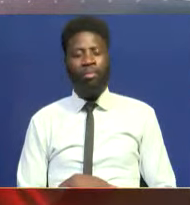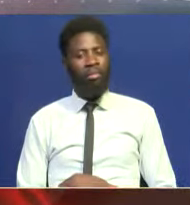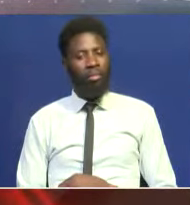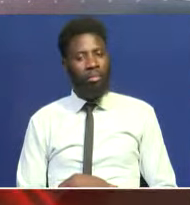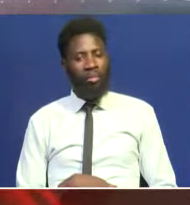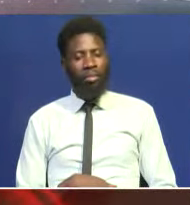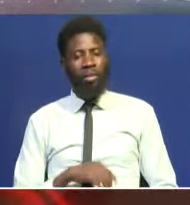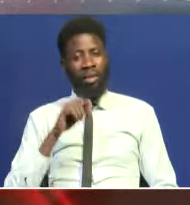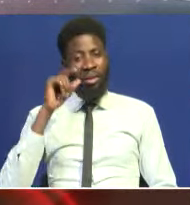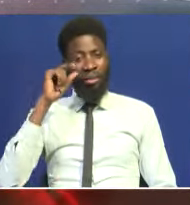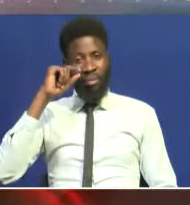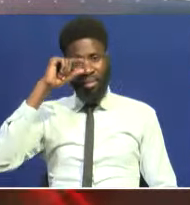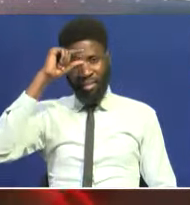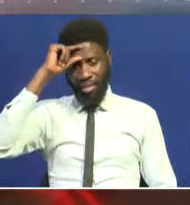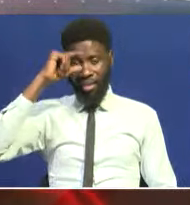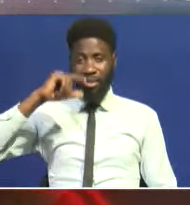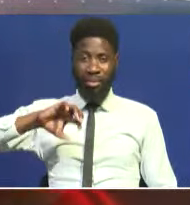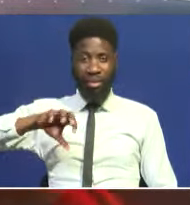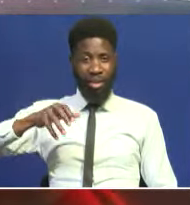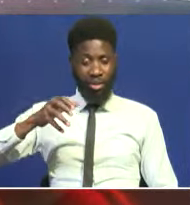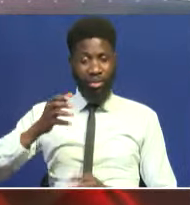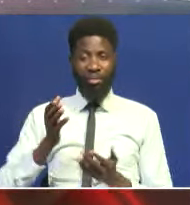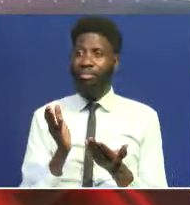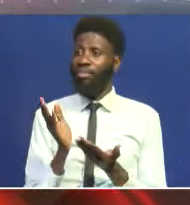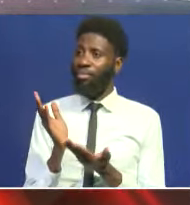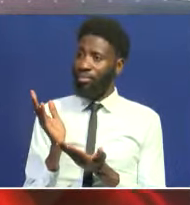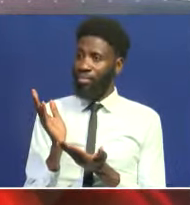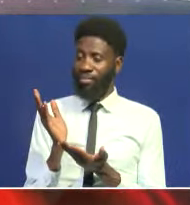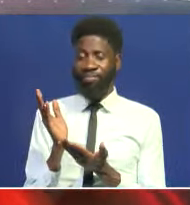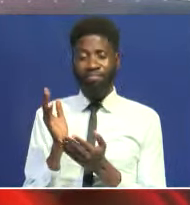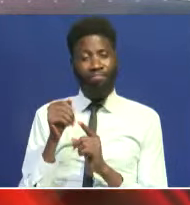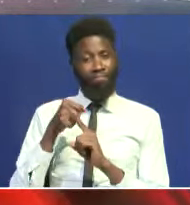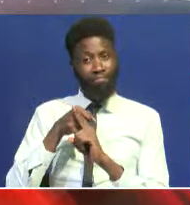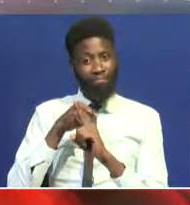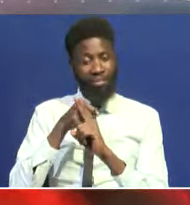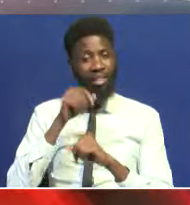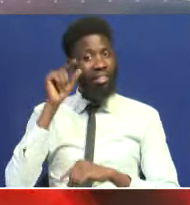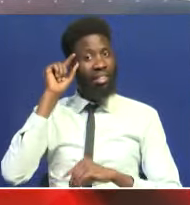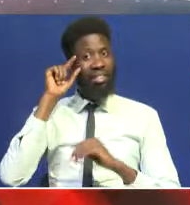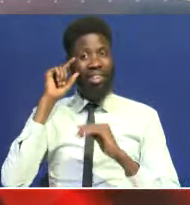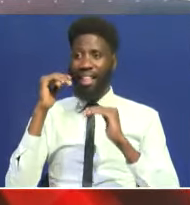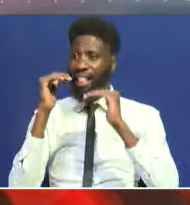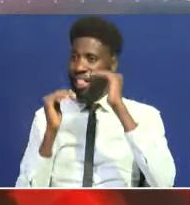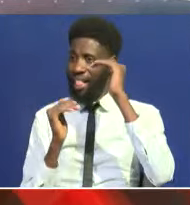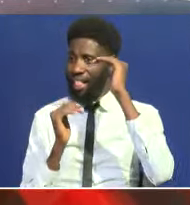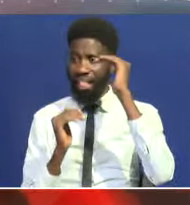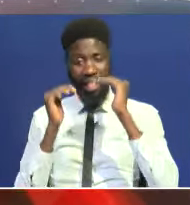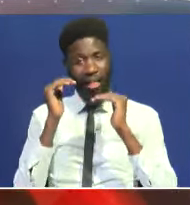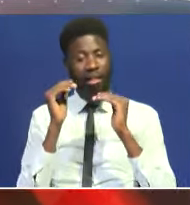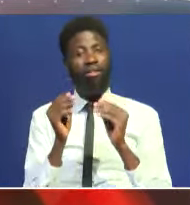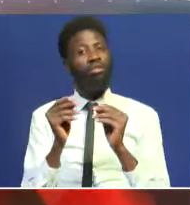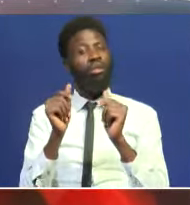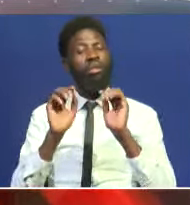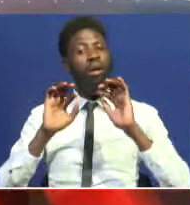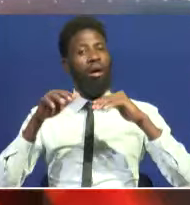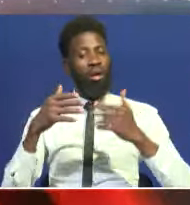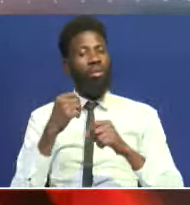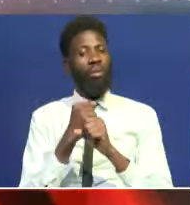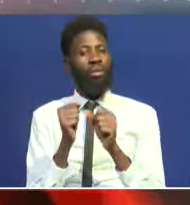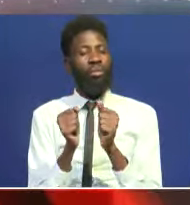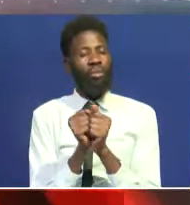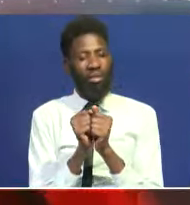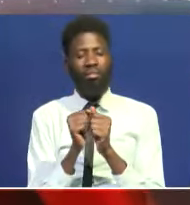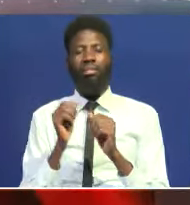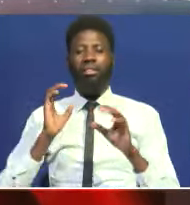Mombasa County government has intensified the fight against gender disparities through collaborations with the civil societies. Speaking during a